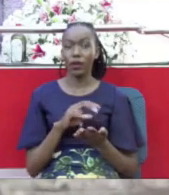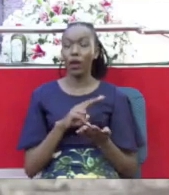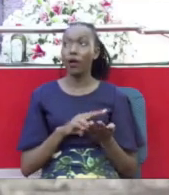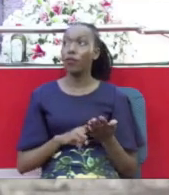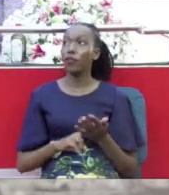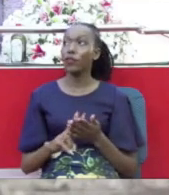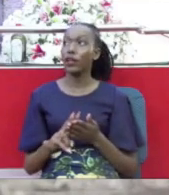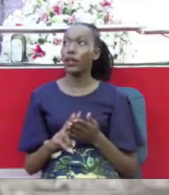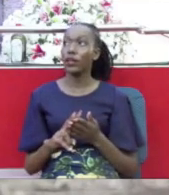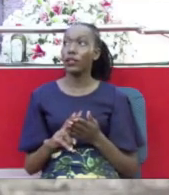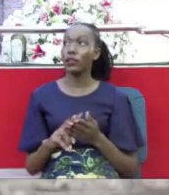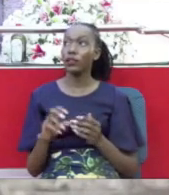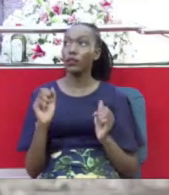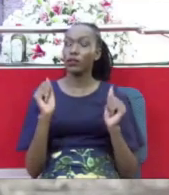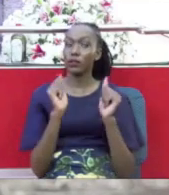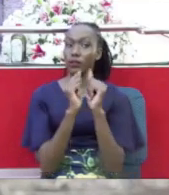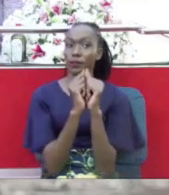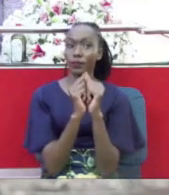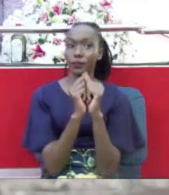slowly? I